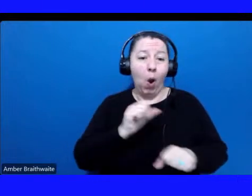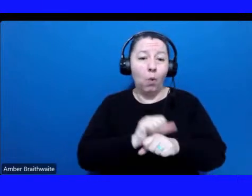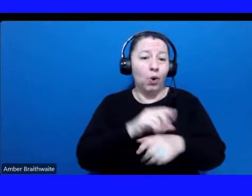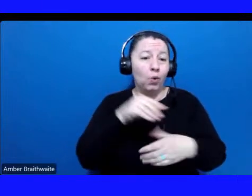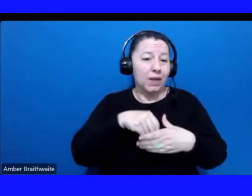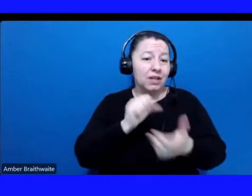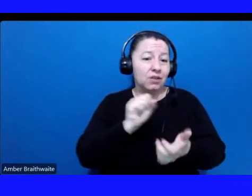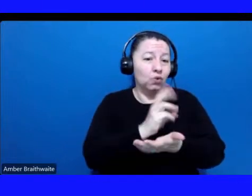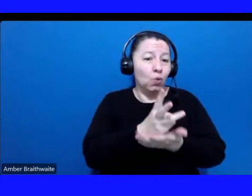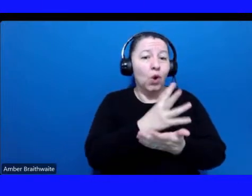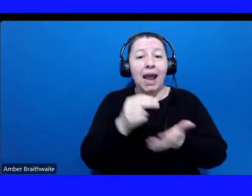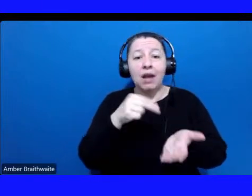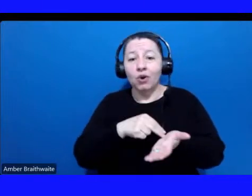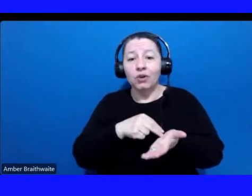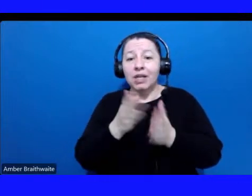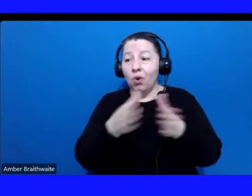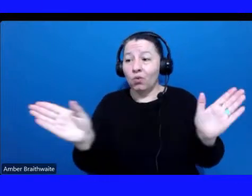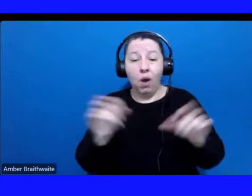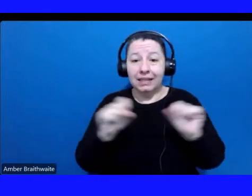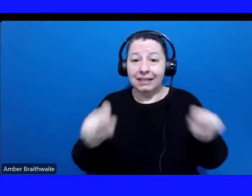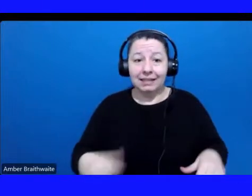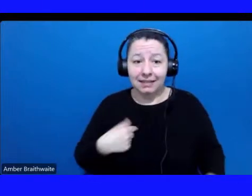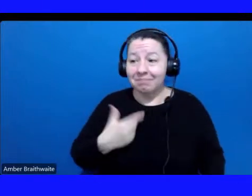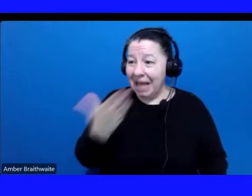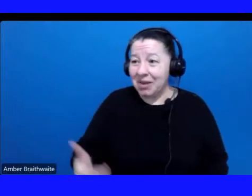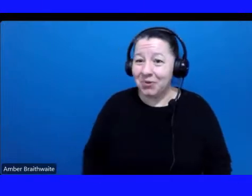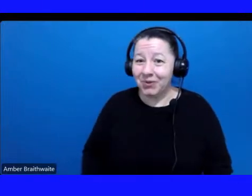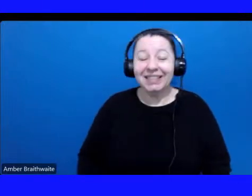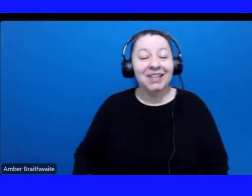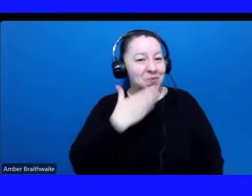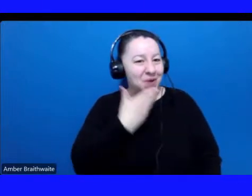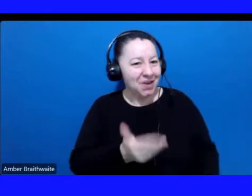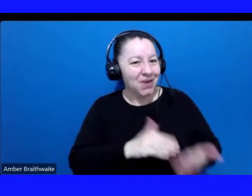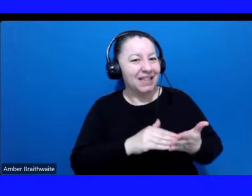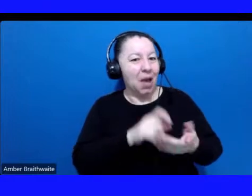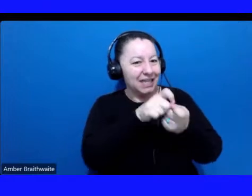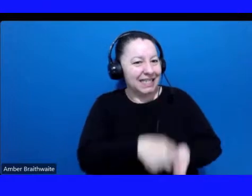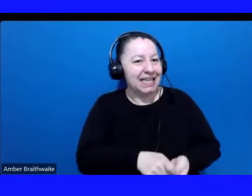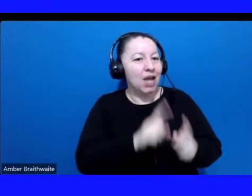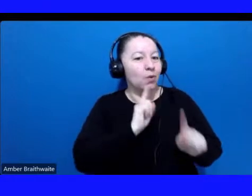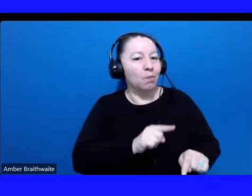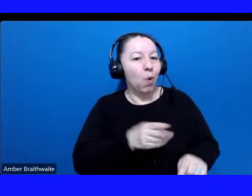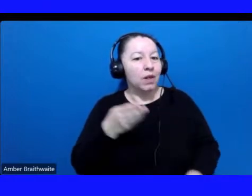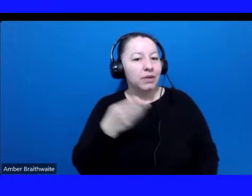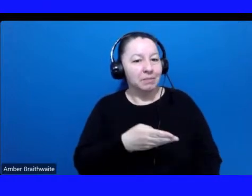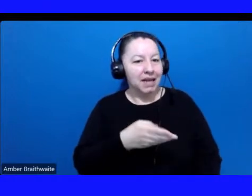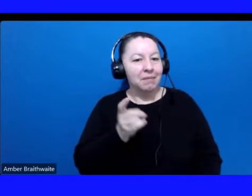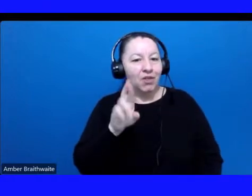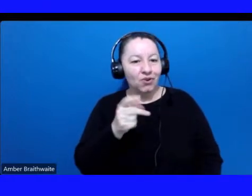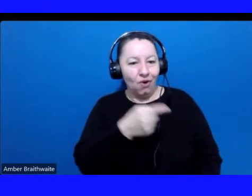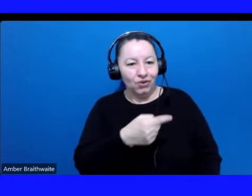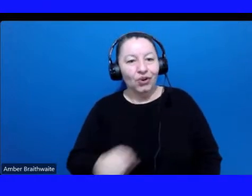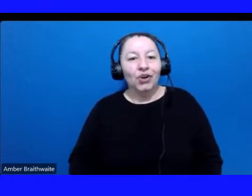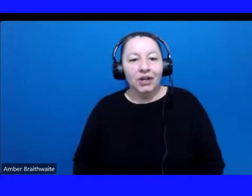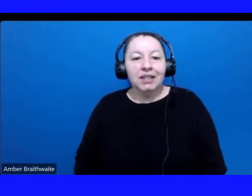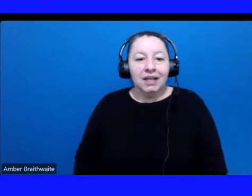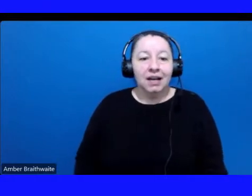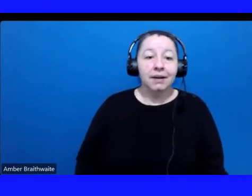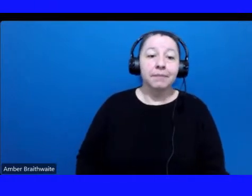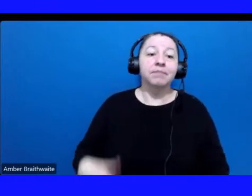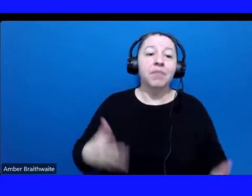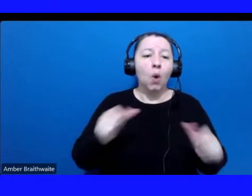Plan, and Child and Adult Plus is likely to return later this year after the moratorium imposed as a result of the public